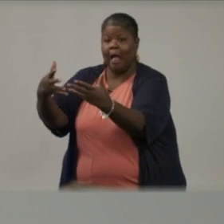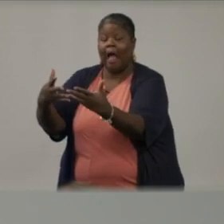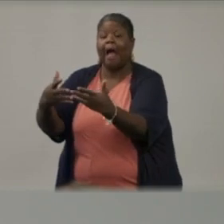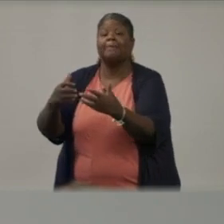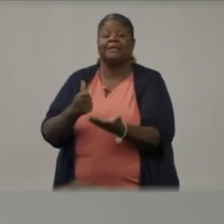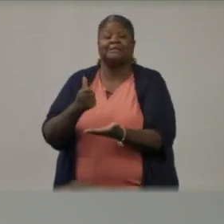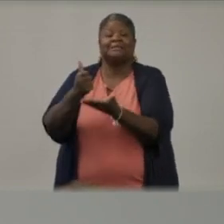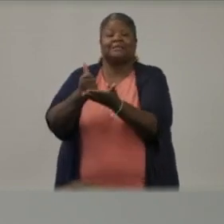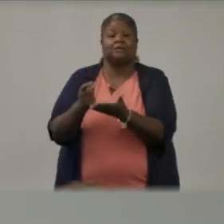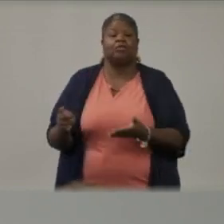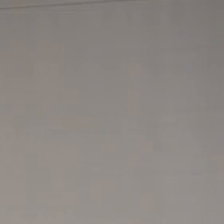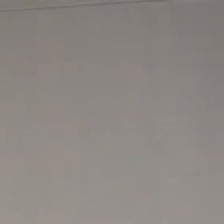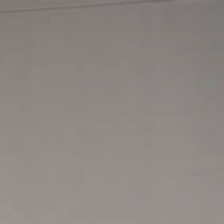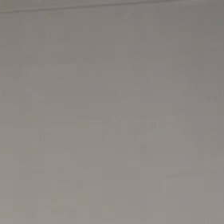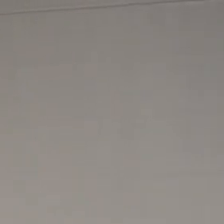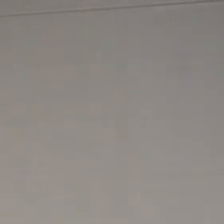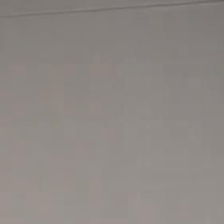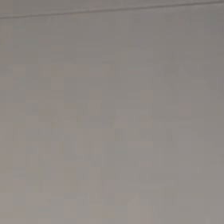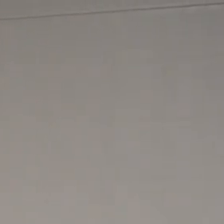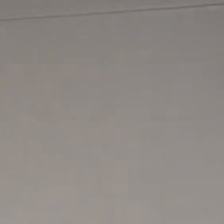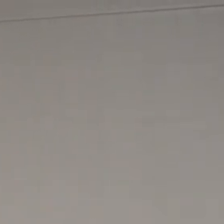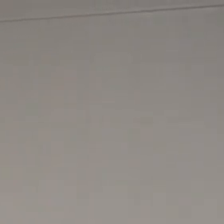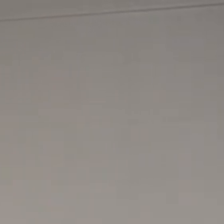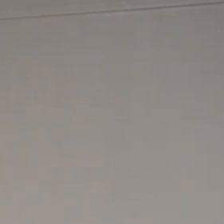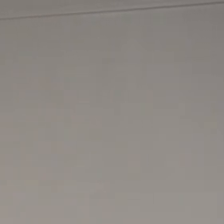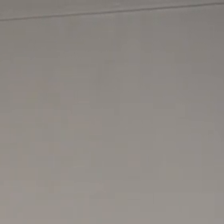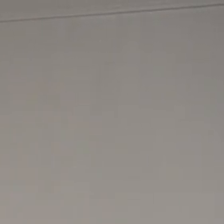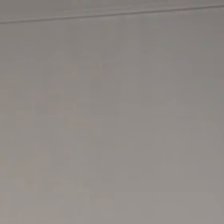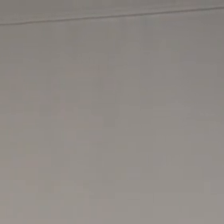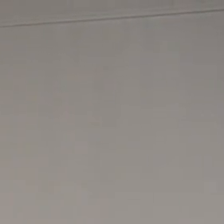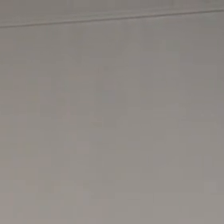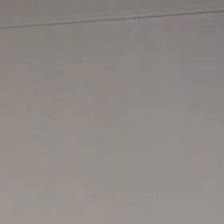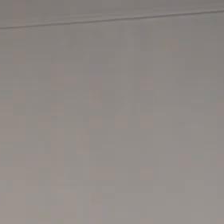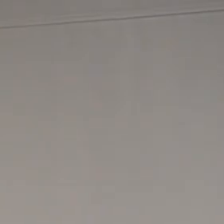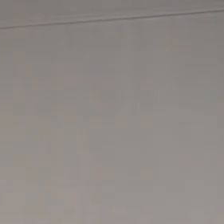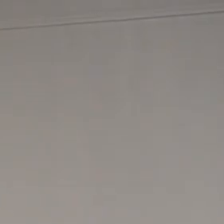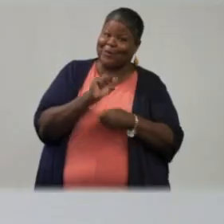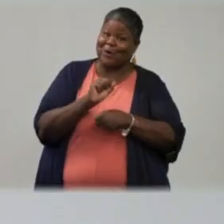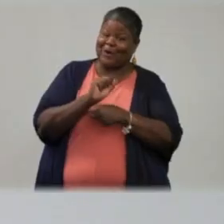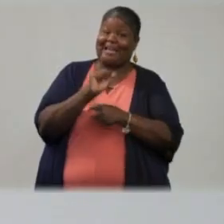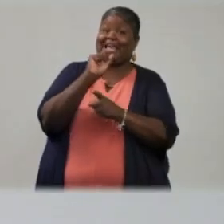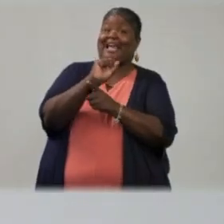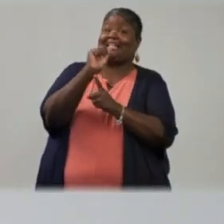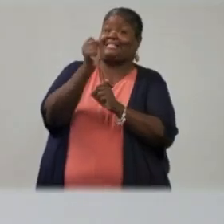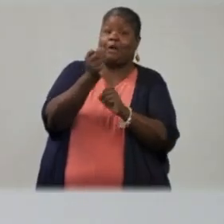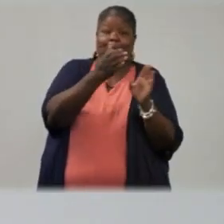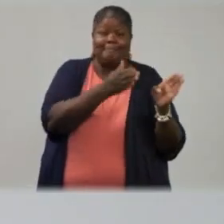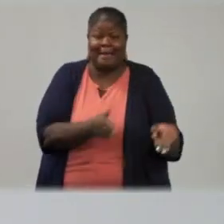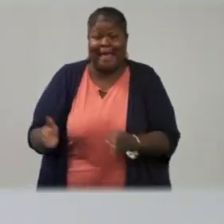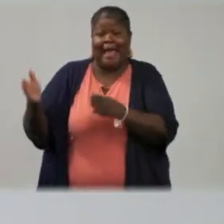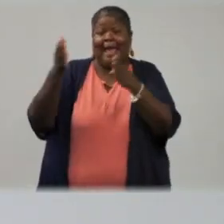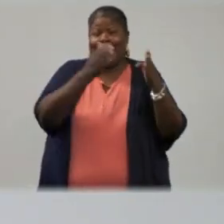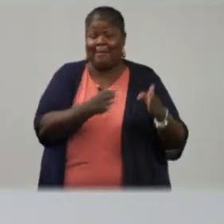number of things that emergency managers are doing in the Valley to protect us every day. We've been planning 18 months